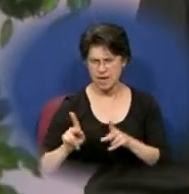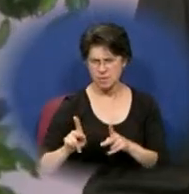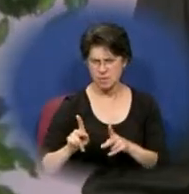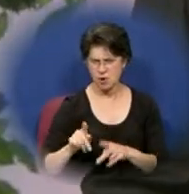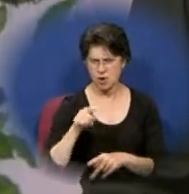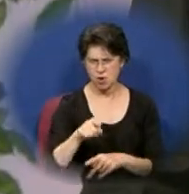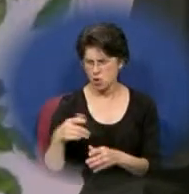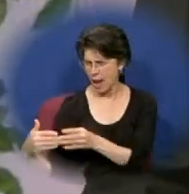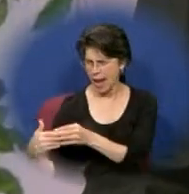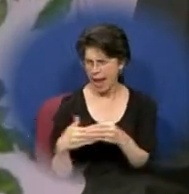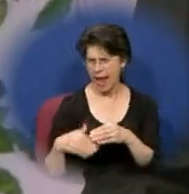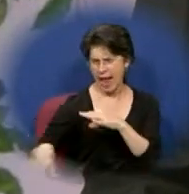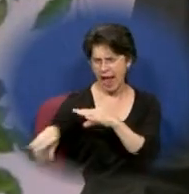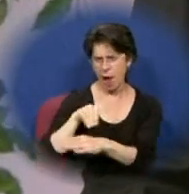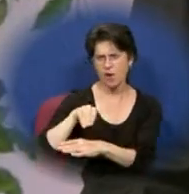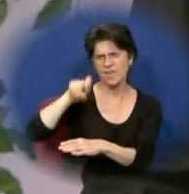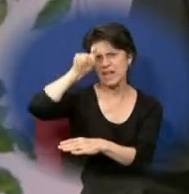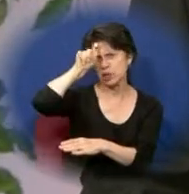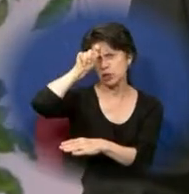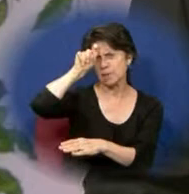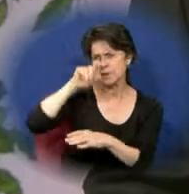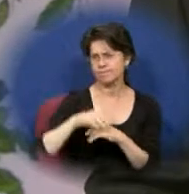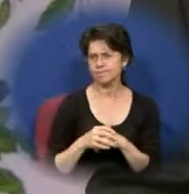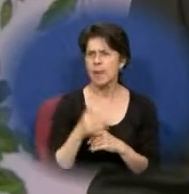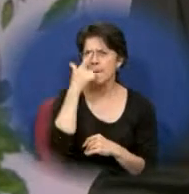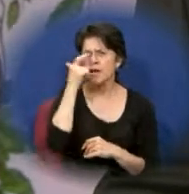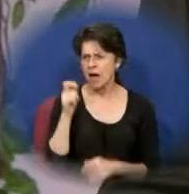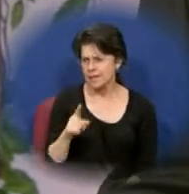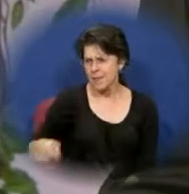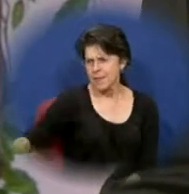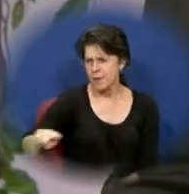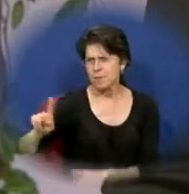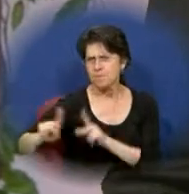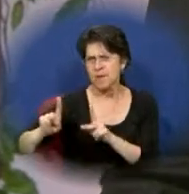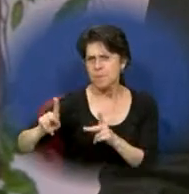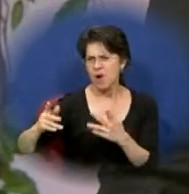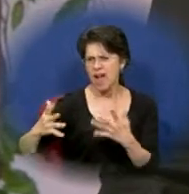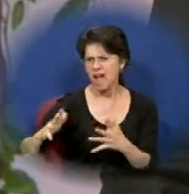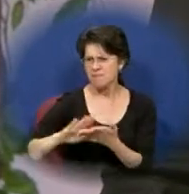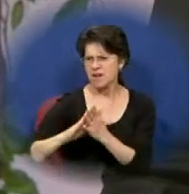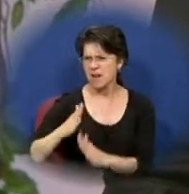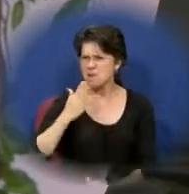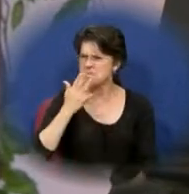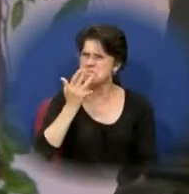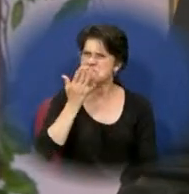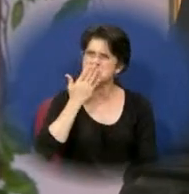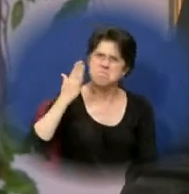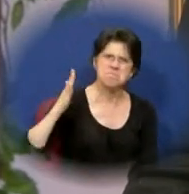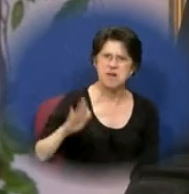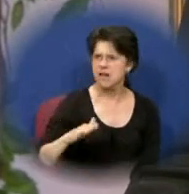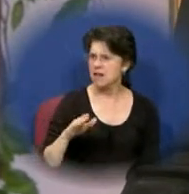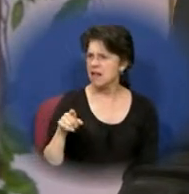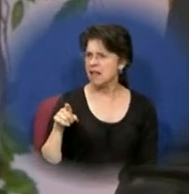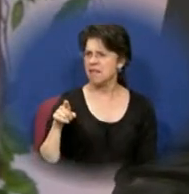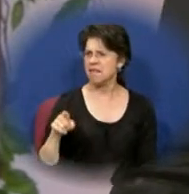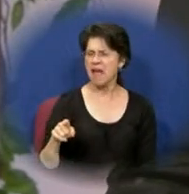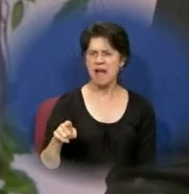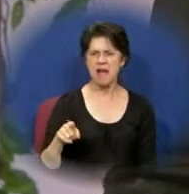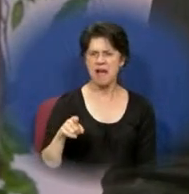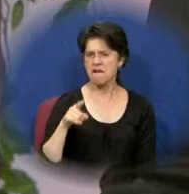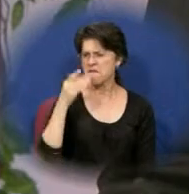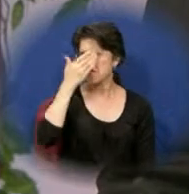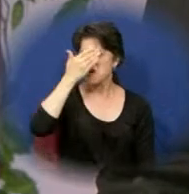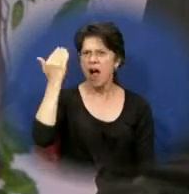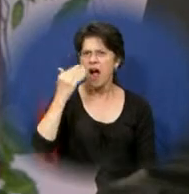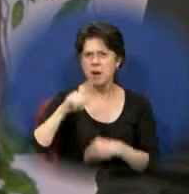have brought out of the land of Egypt, for they have become depraved. They have soon turned aside from the way